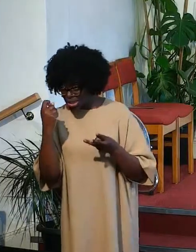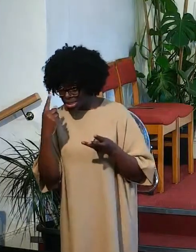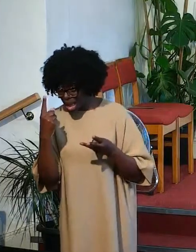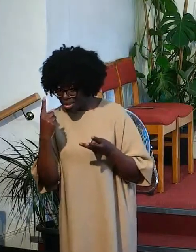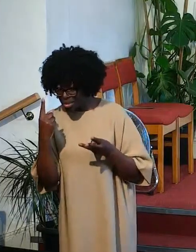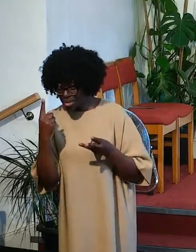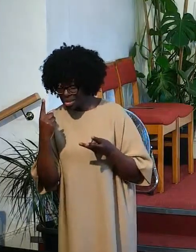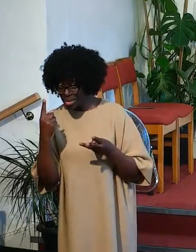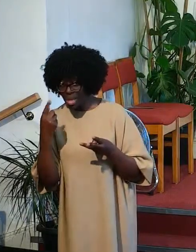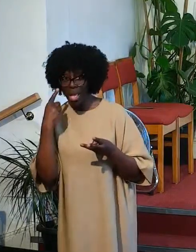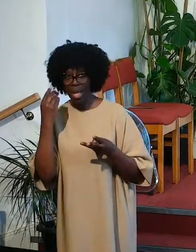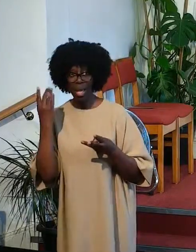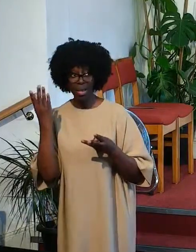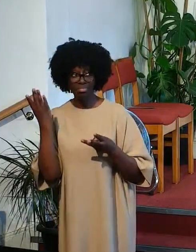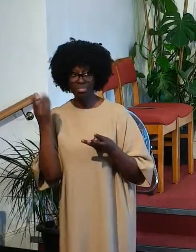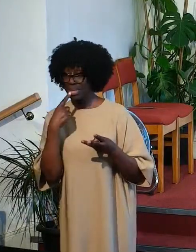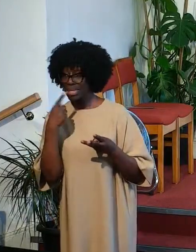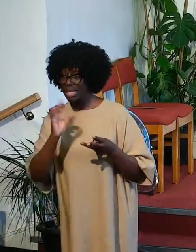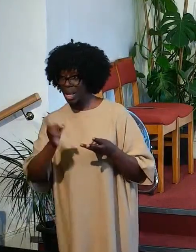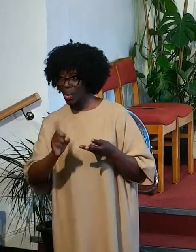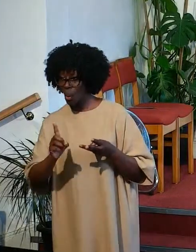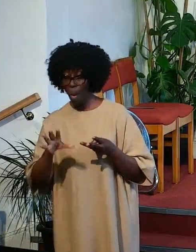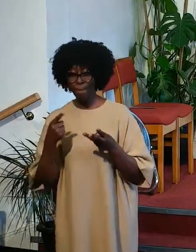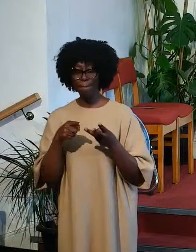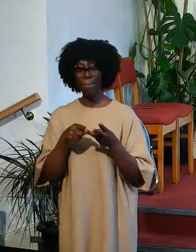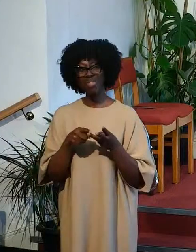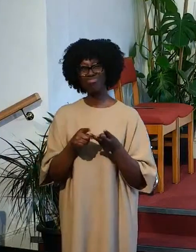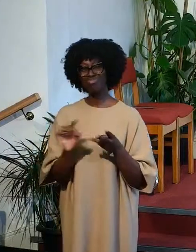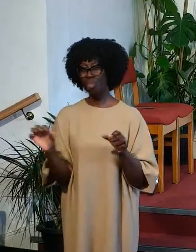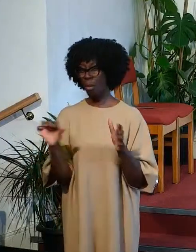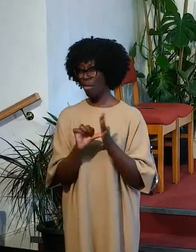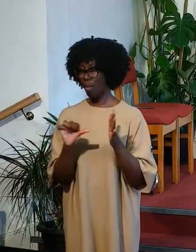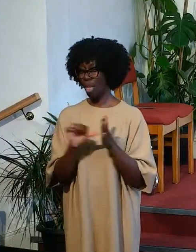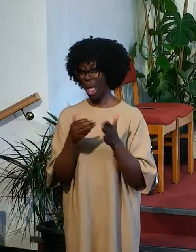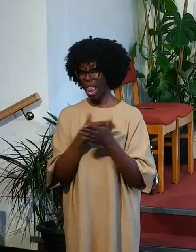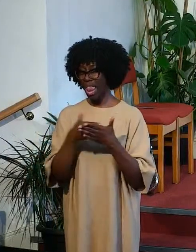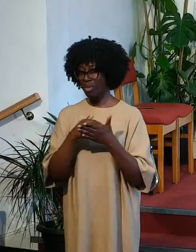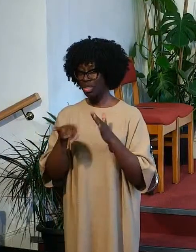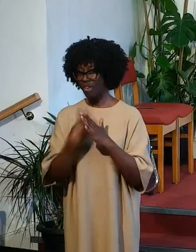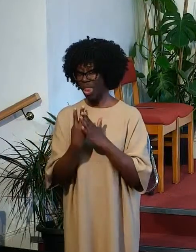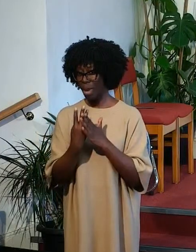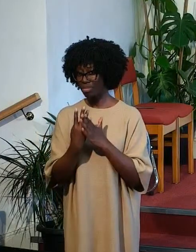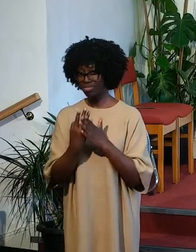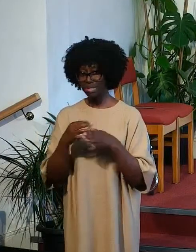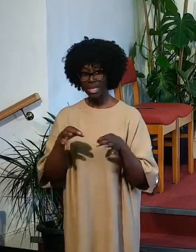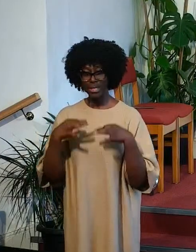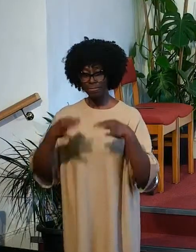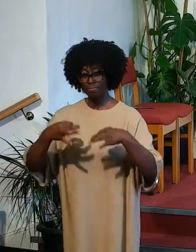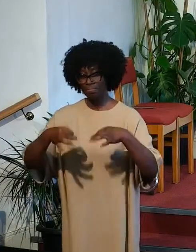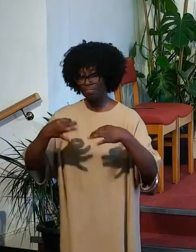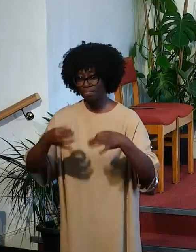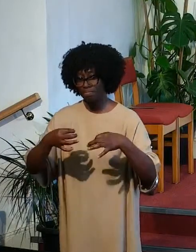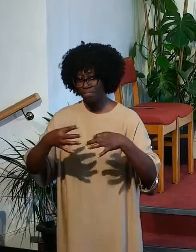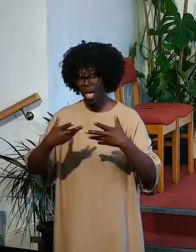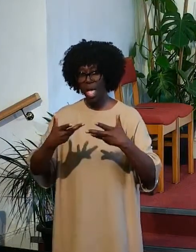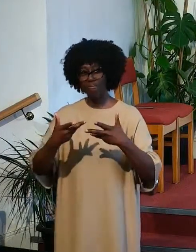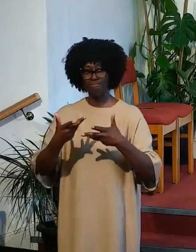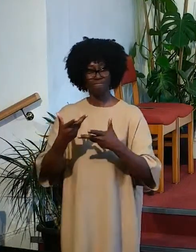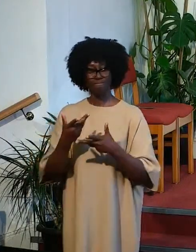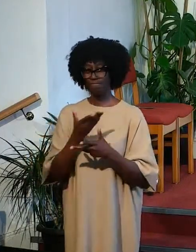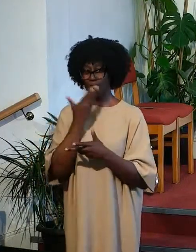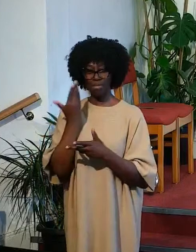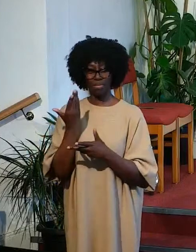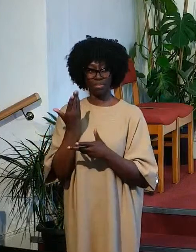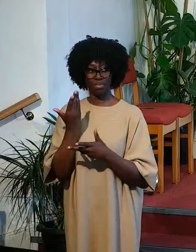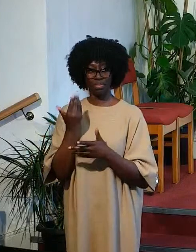because the language center in the brain hasn't developed. They've got repetitive behavior. They may be, you may see them, and you